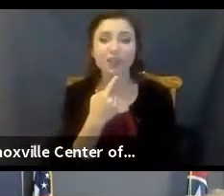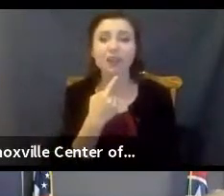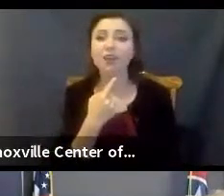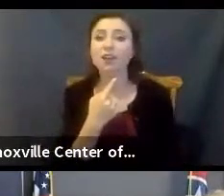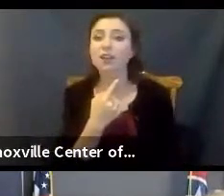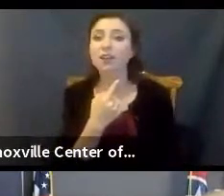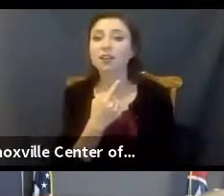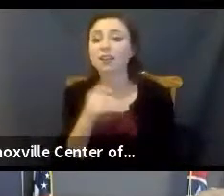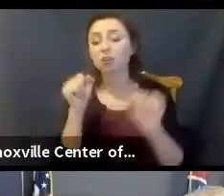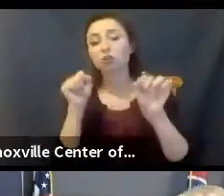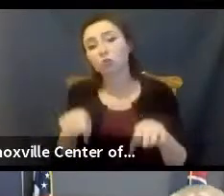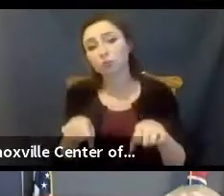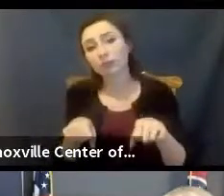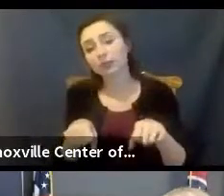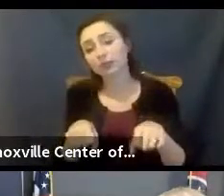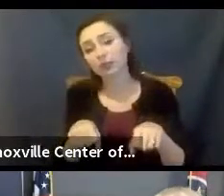be,